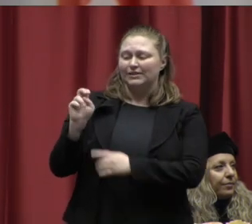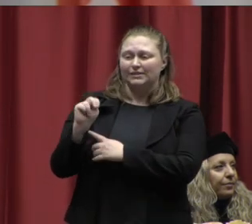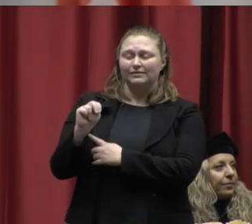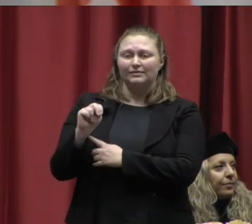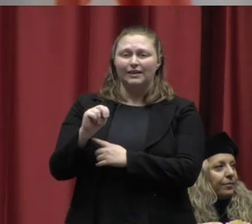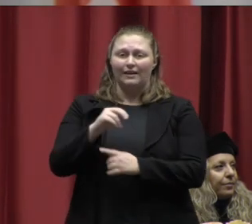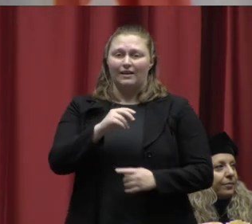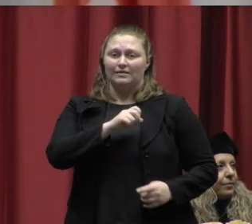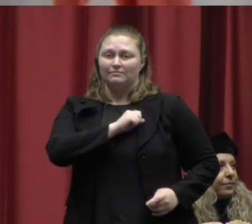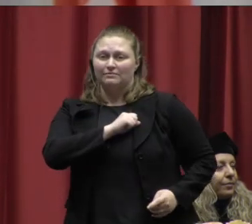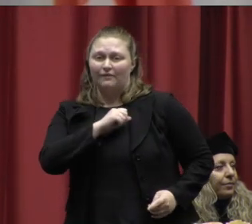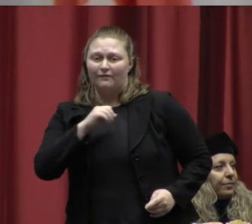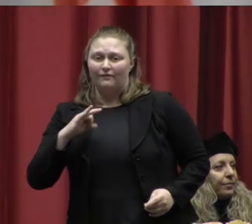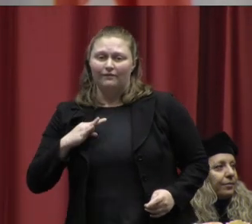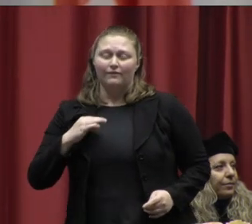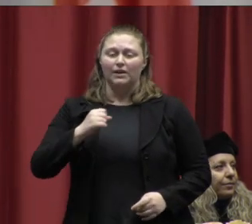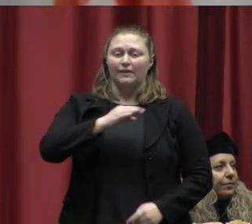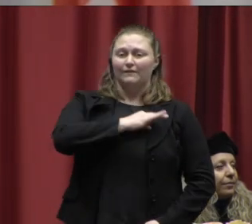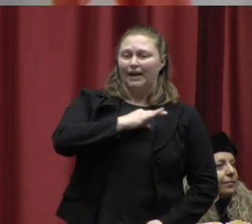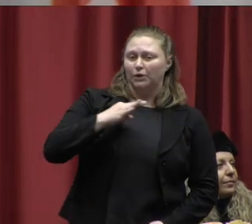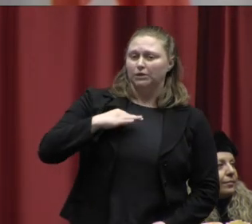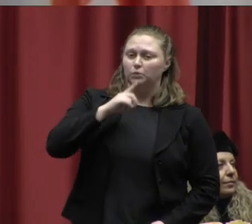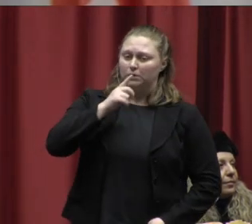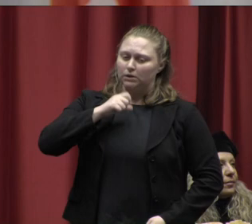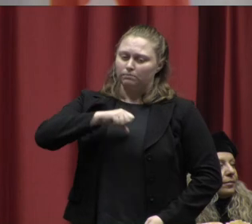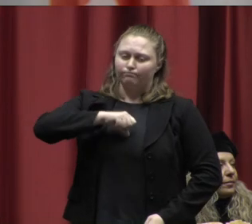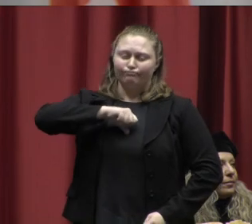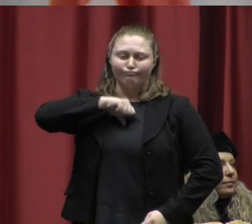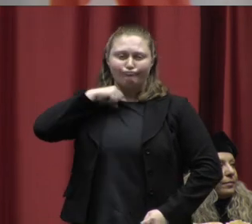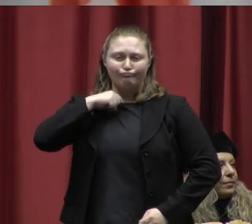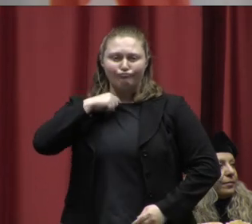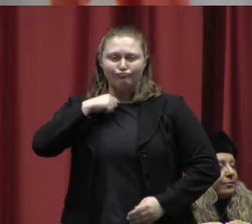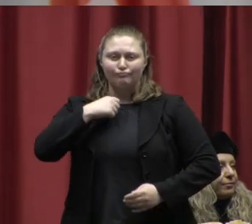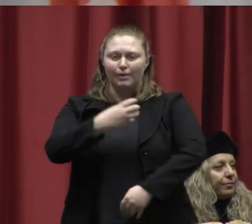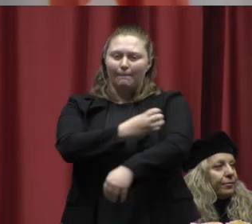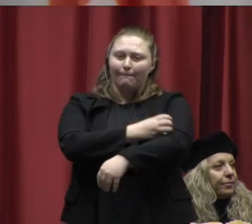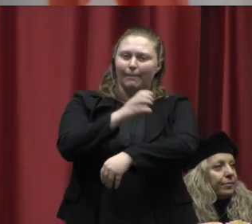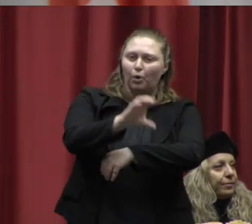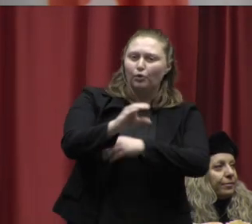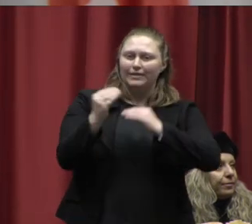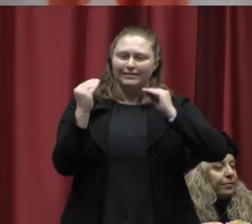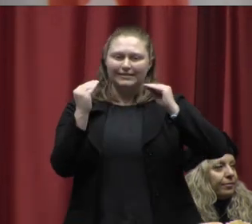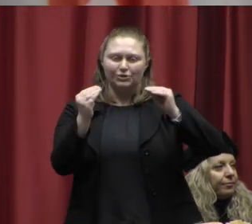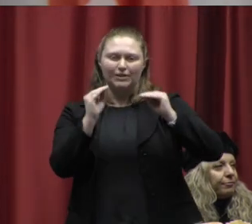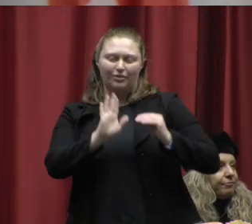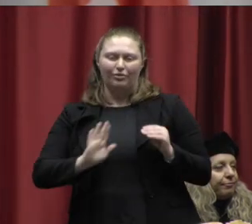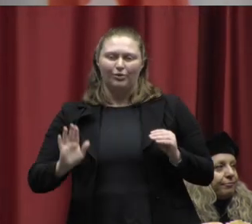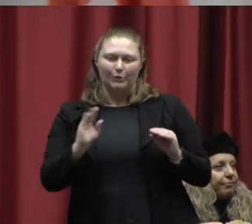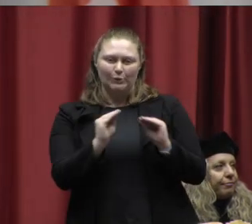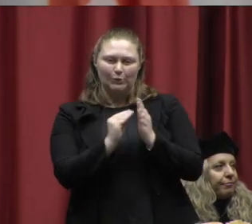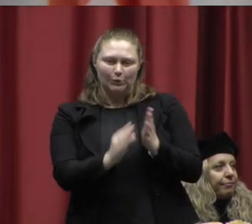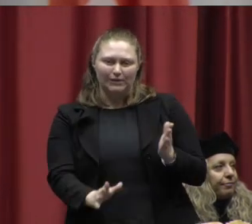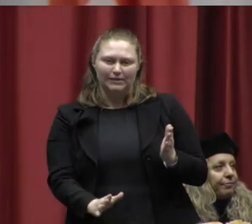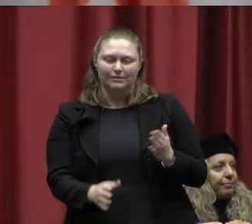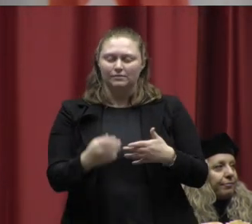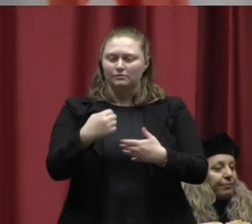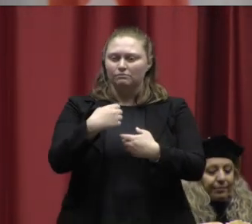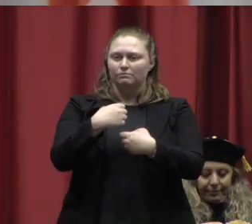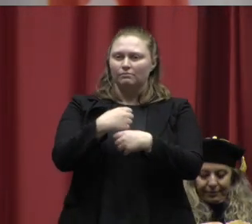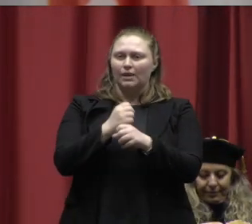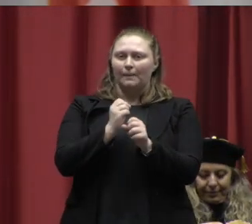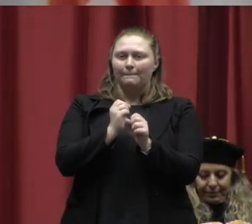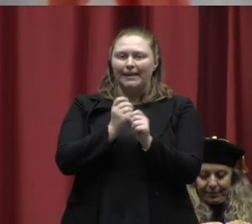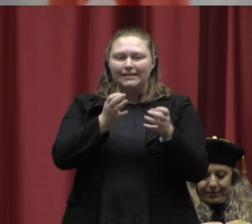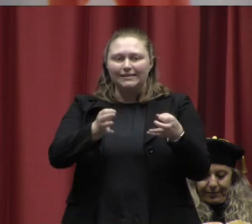staff take great pride in empowering and educating students to make them